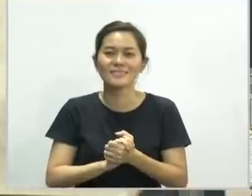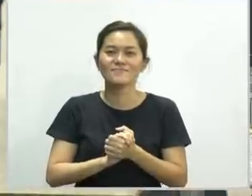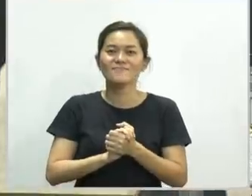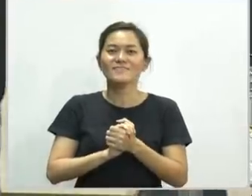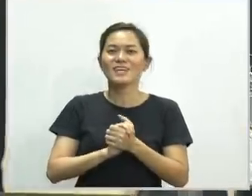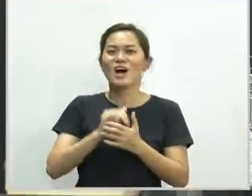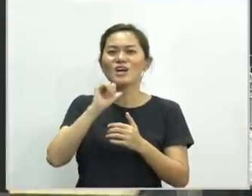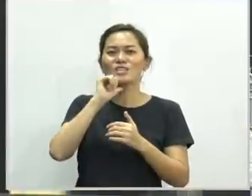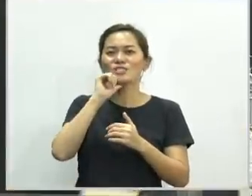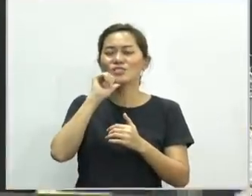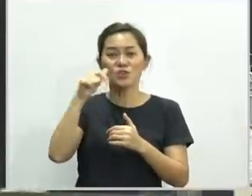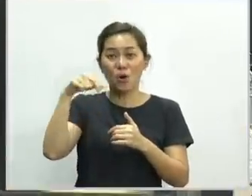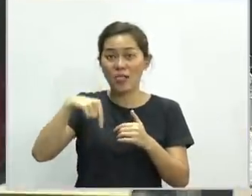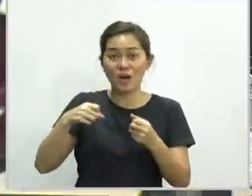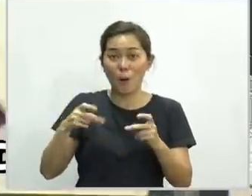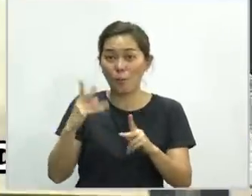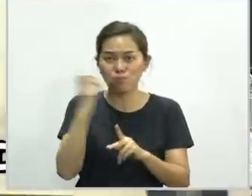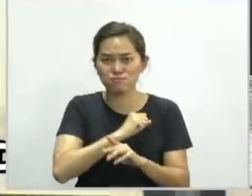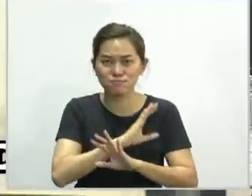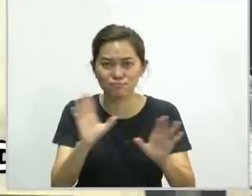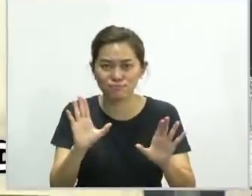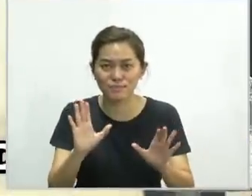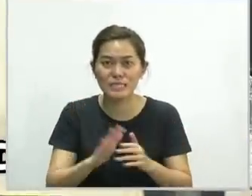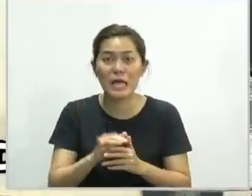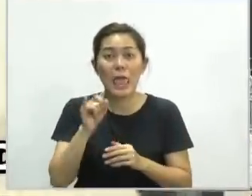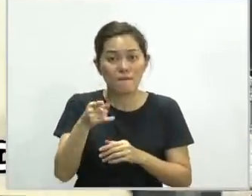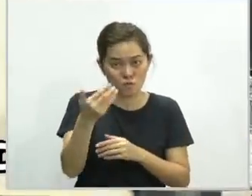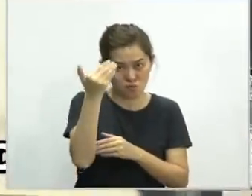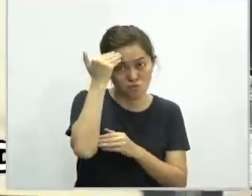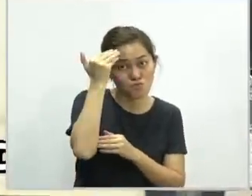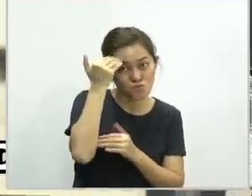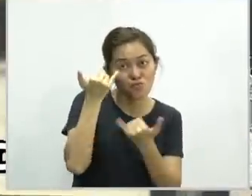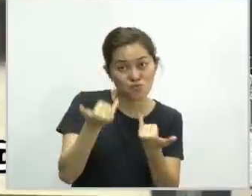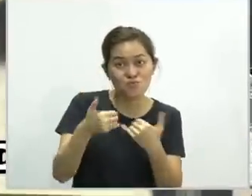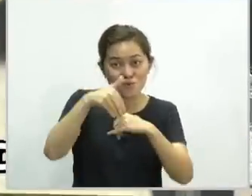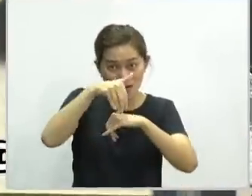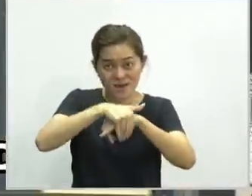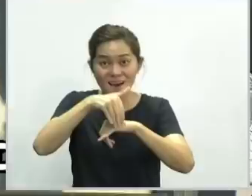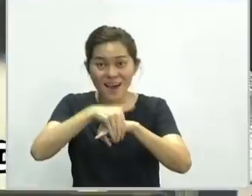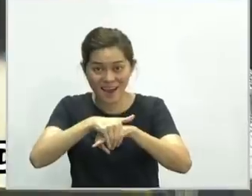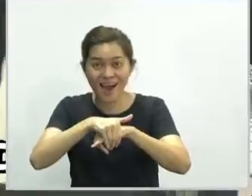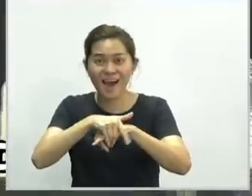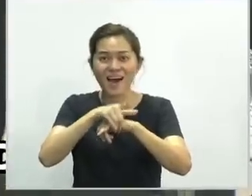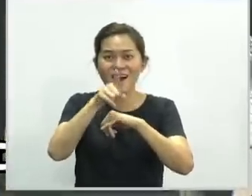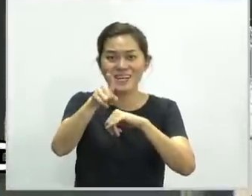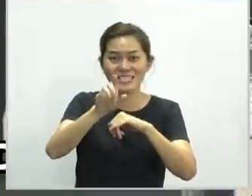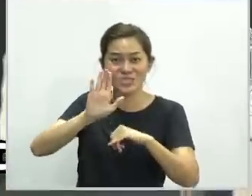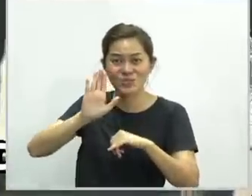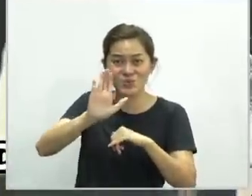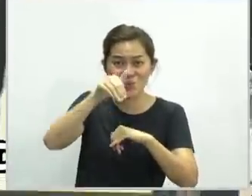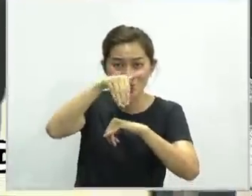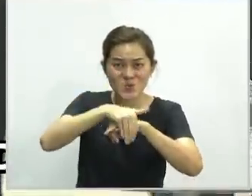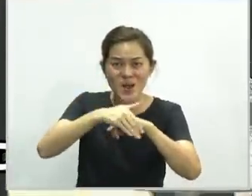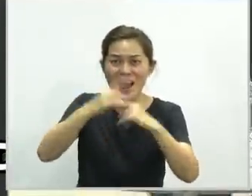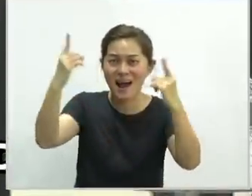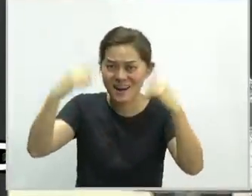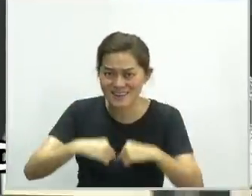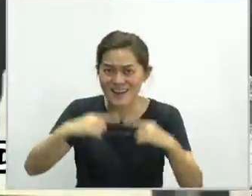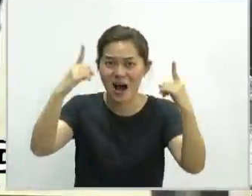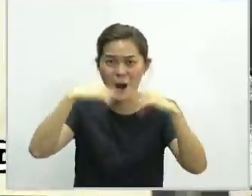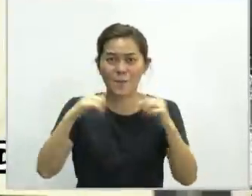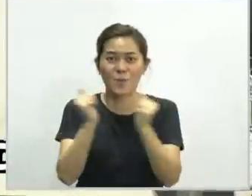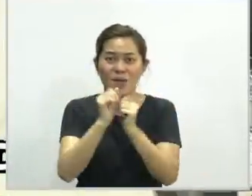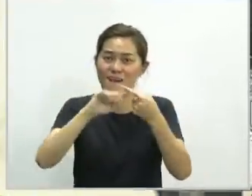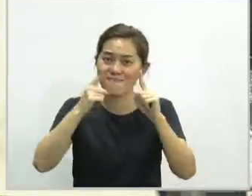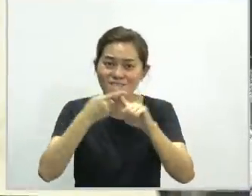Don't miss this opportunity. If you know tonight's your night, come on, come down with your friends, come down